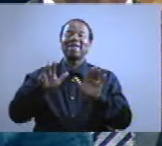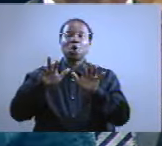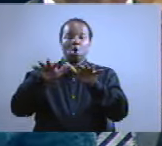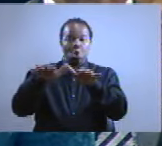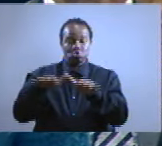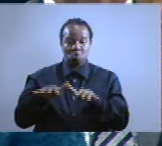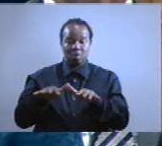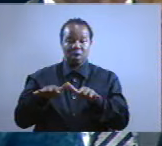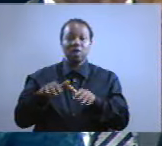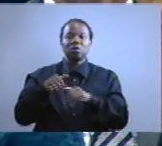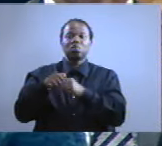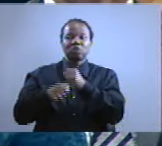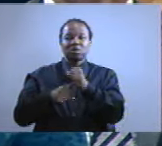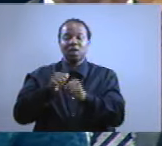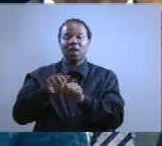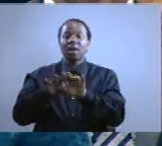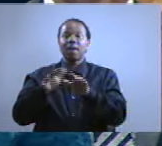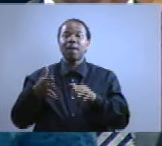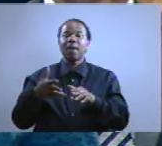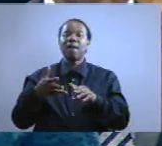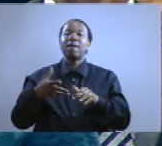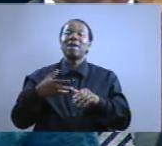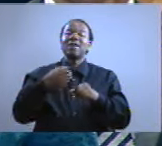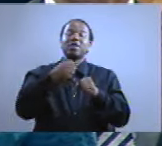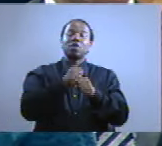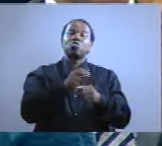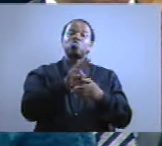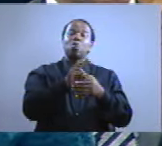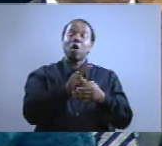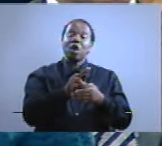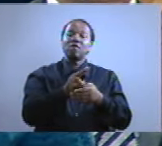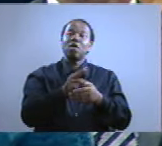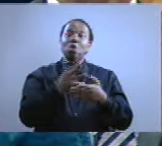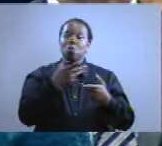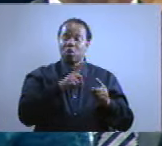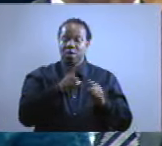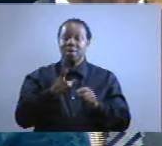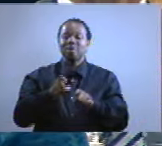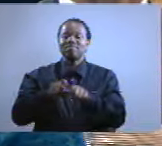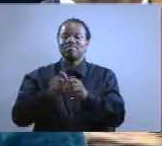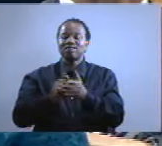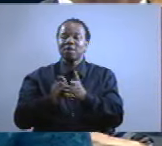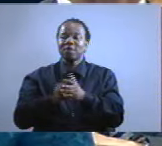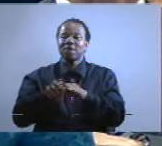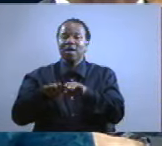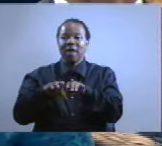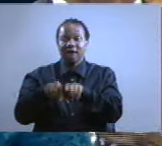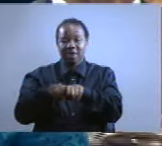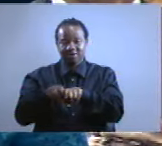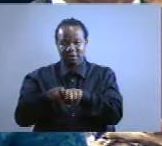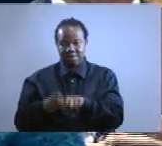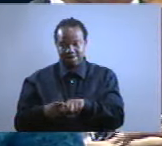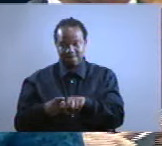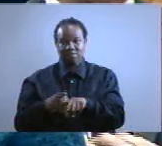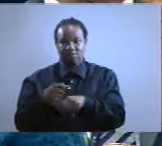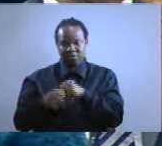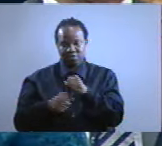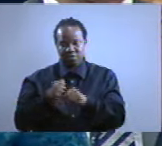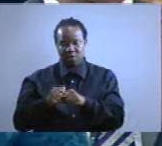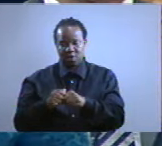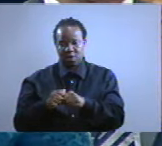2013, thousands of matriculants will be starting their final year exams for the year 2013. Further notes that the